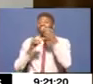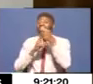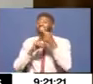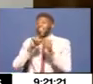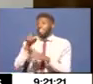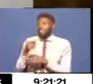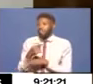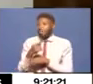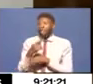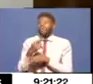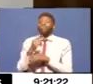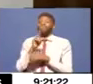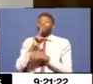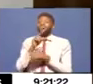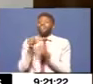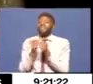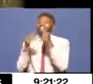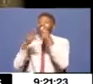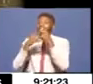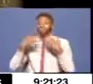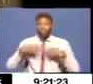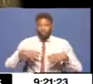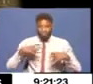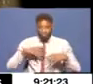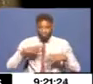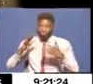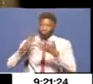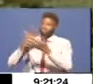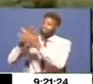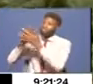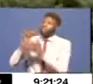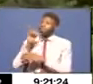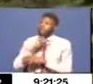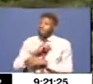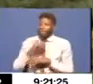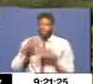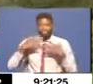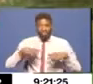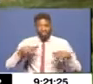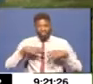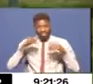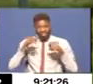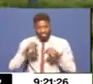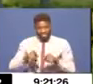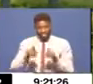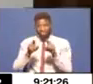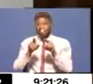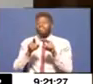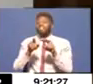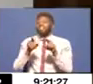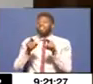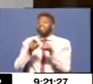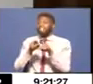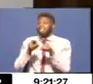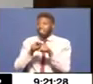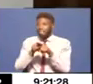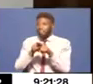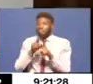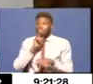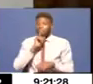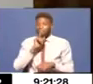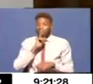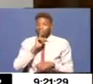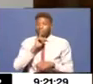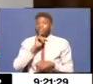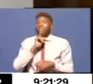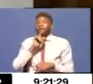86,119 people were committed to prison in Kenya, and while Persons Deprived of Liberty Act of 2014 allows mothers in prison to have